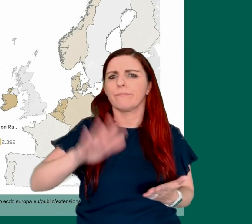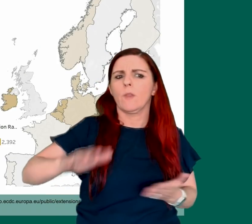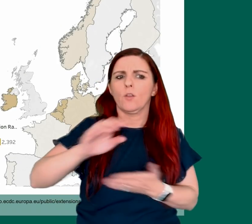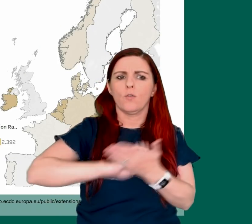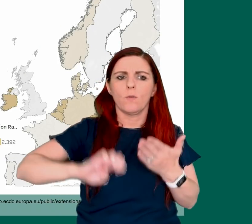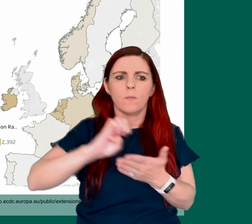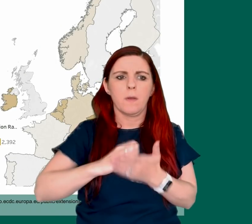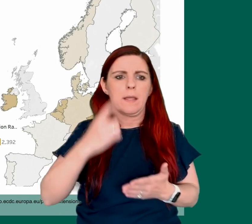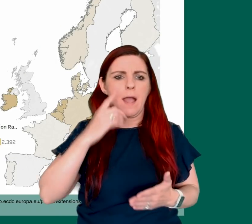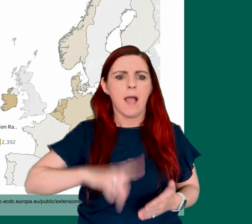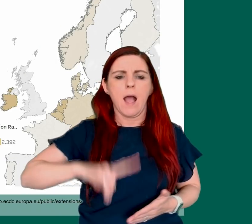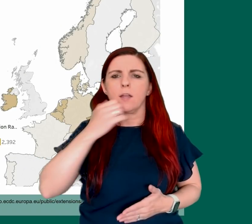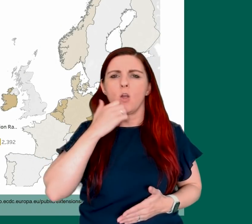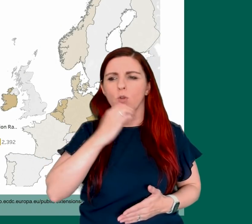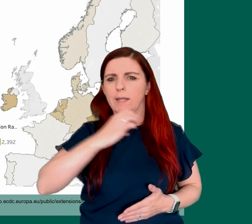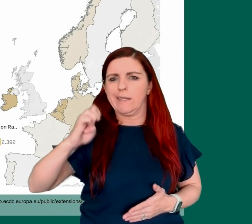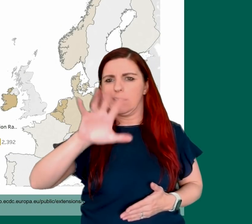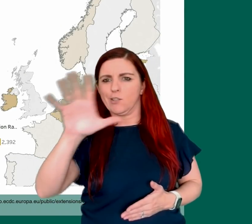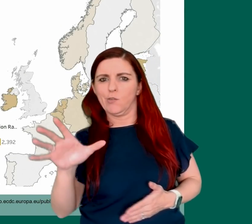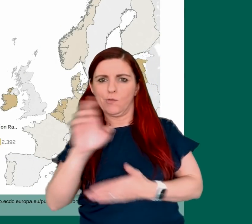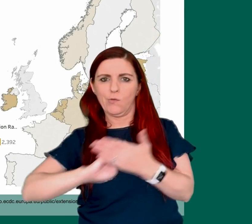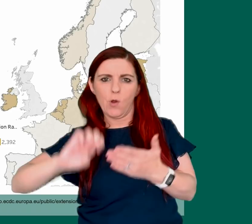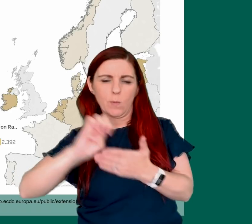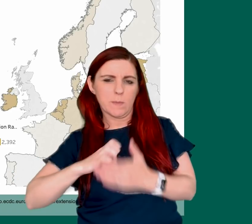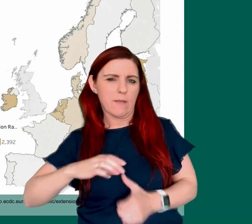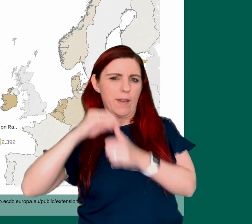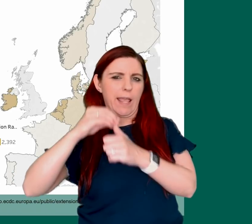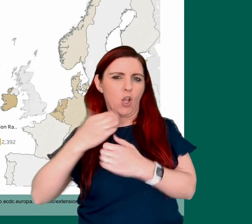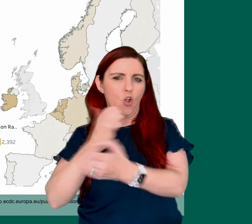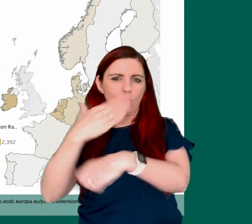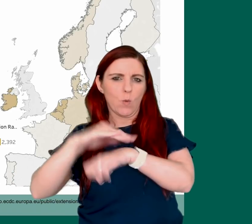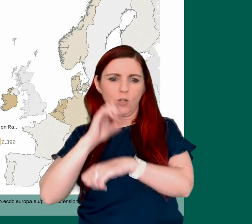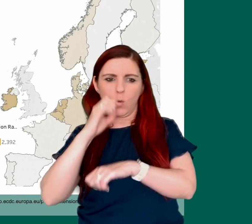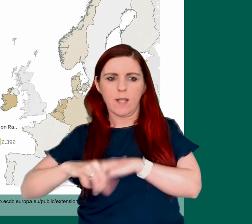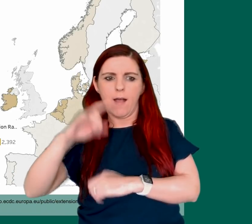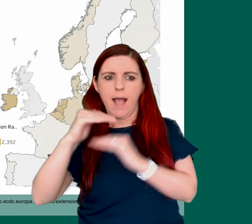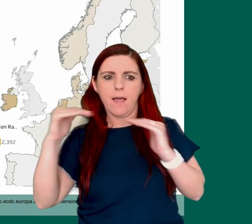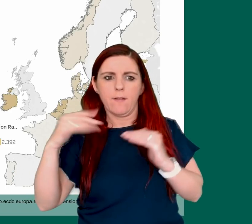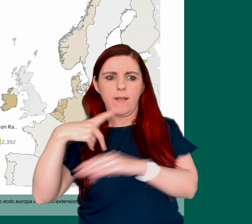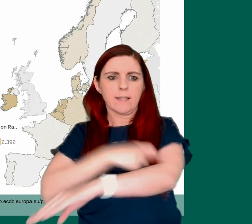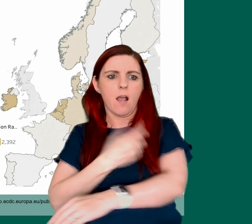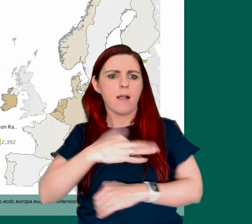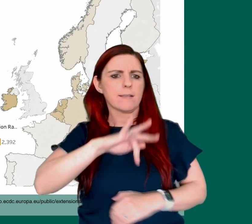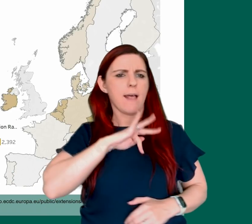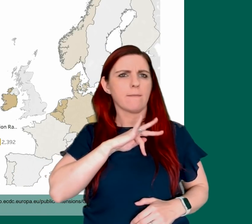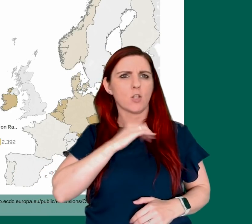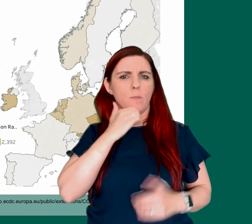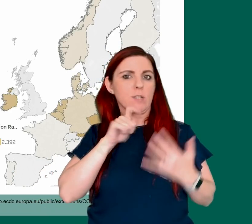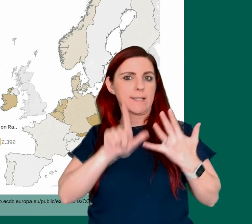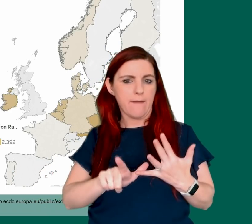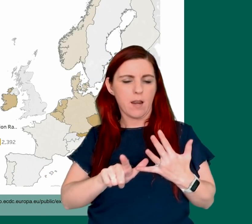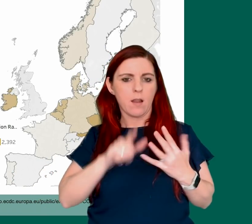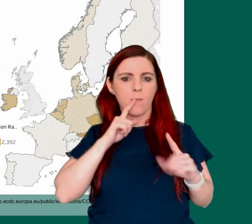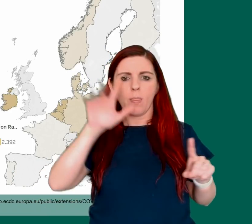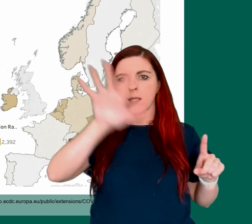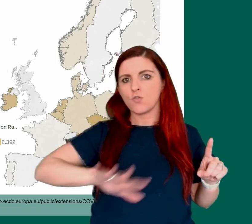high disease incidence in Eastern Europe, particularly in unvaccinated countries. We ourselves just about 7th from the top, but this graph